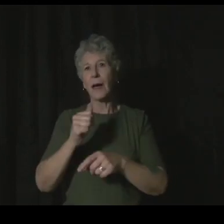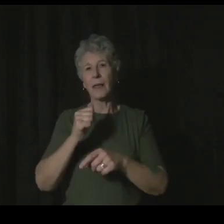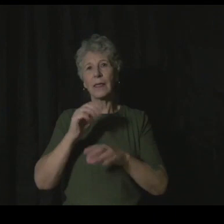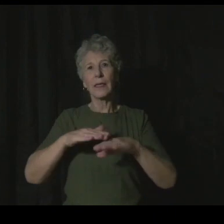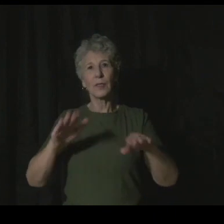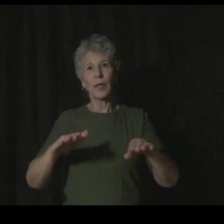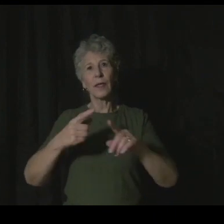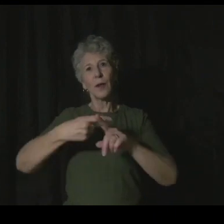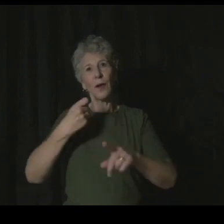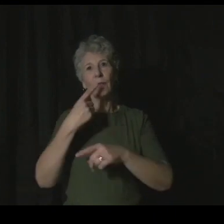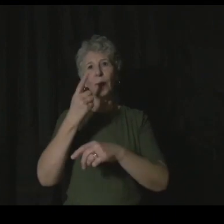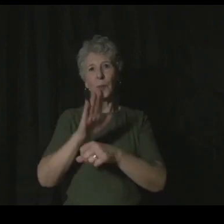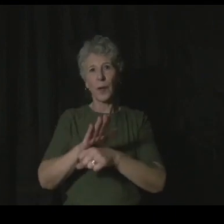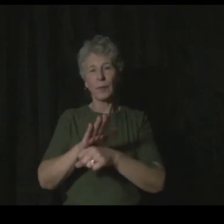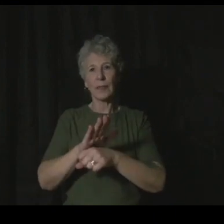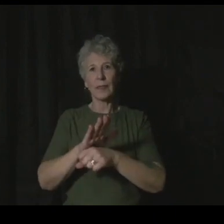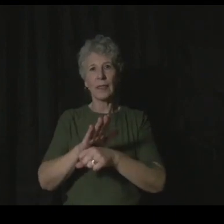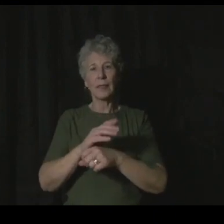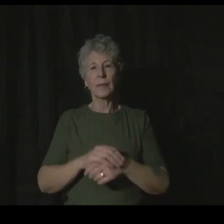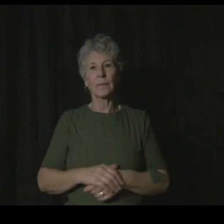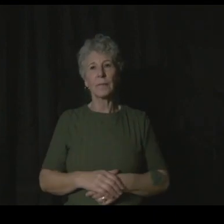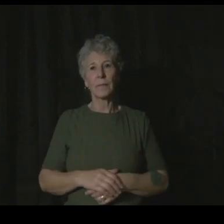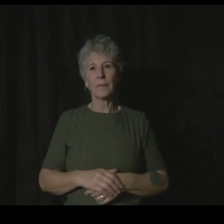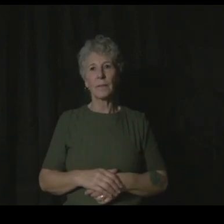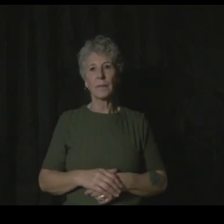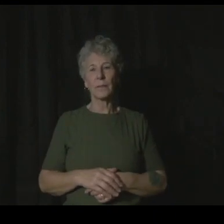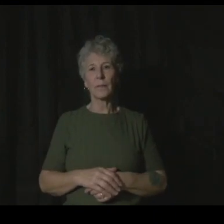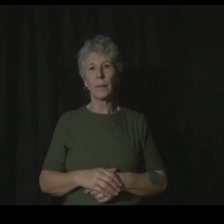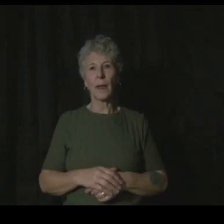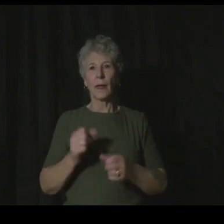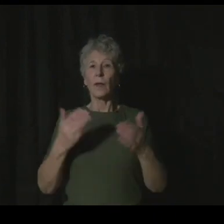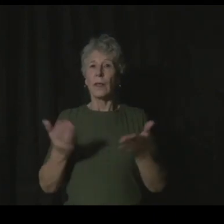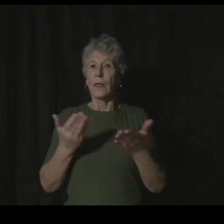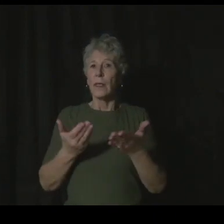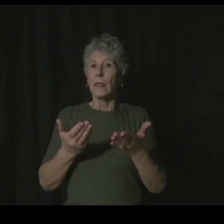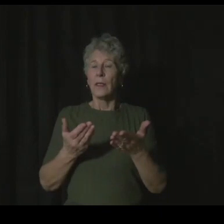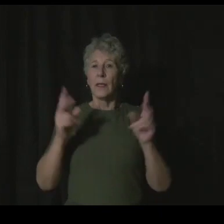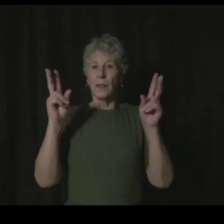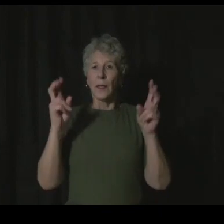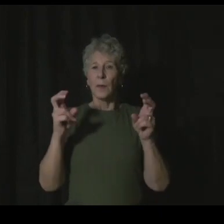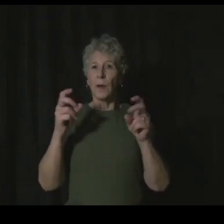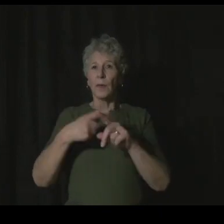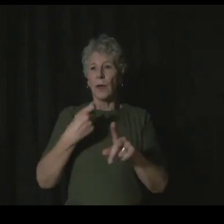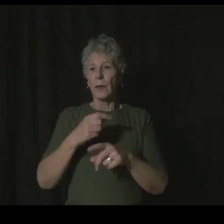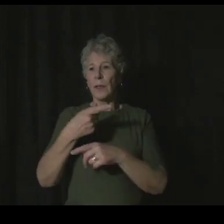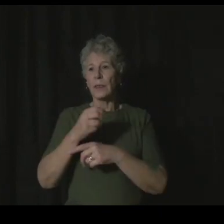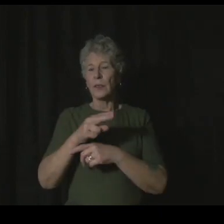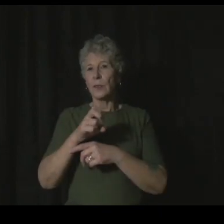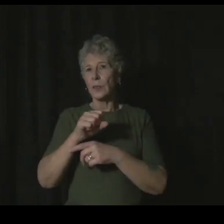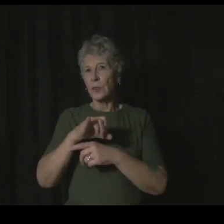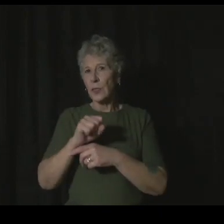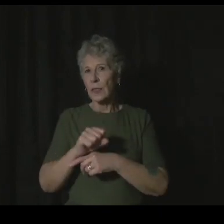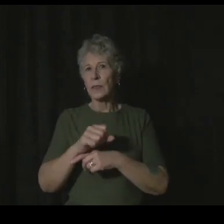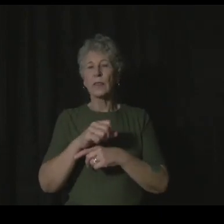promise just because of his physical descent." And so here's where the quote from Genesis 21:12 comes in, verse